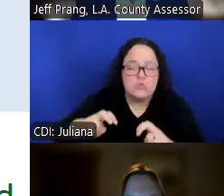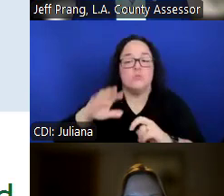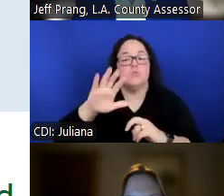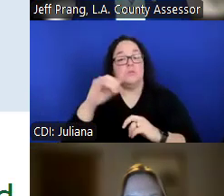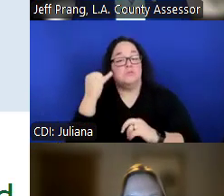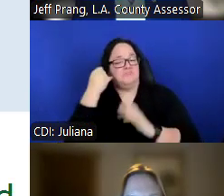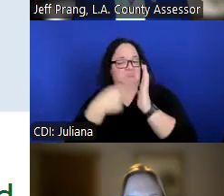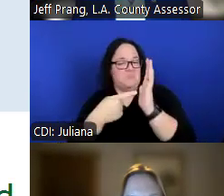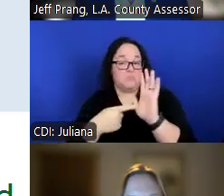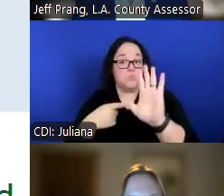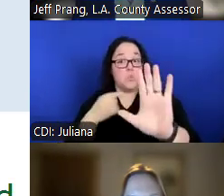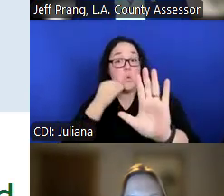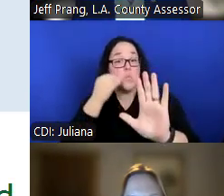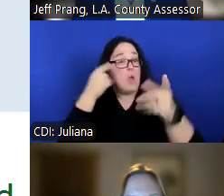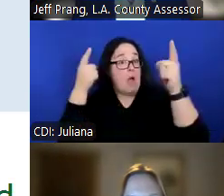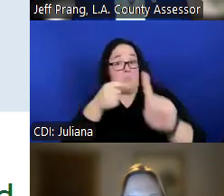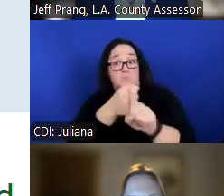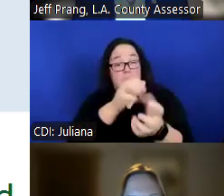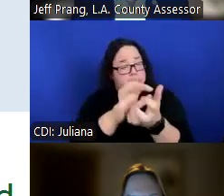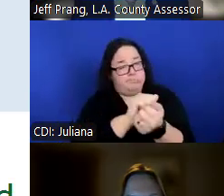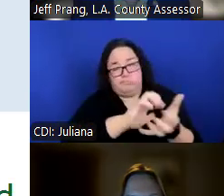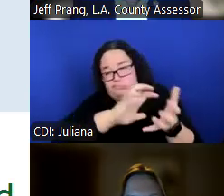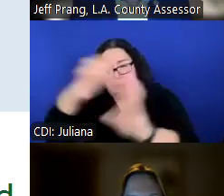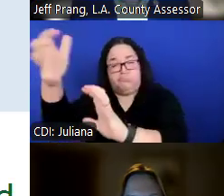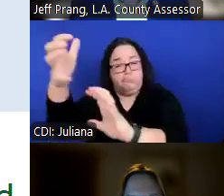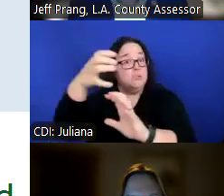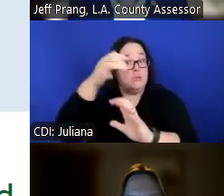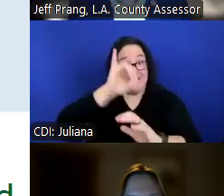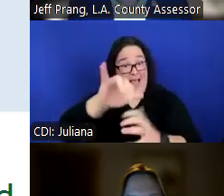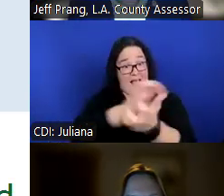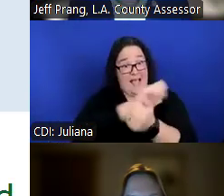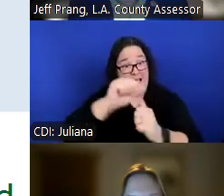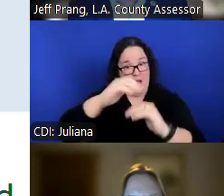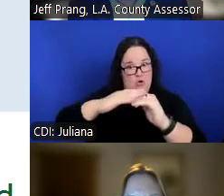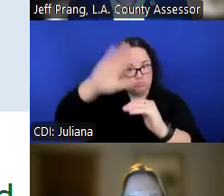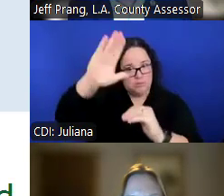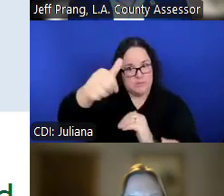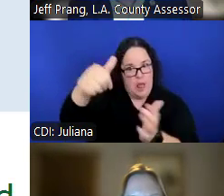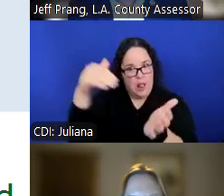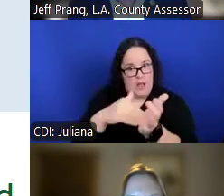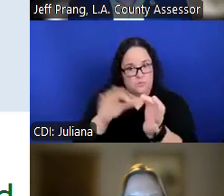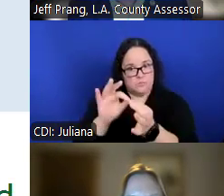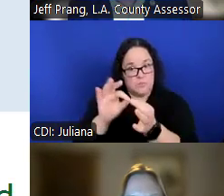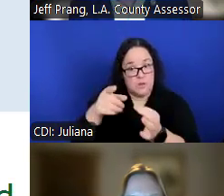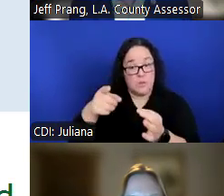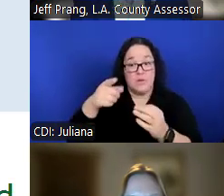a claim within 12 months of the date of the incident. With this program, wildfire victims will see their property